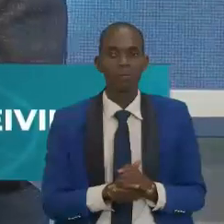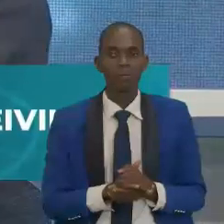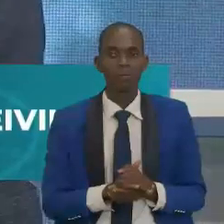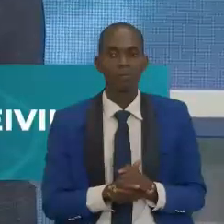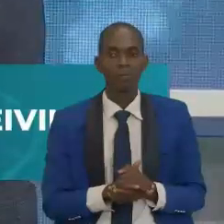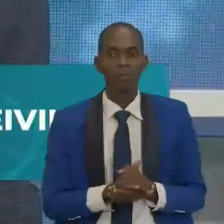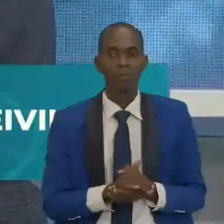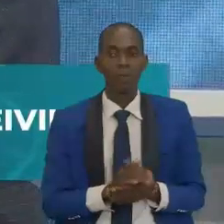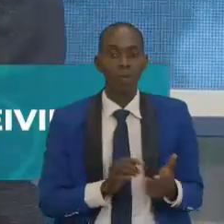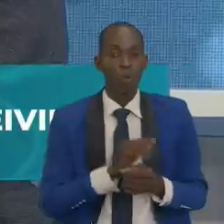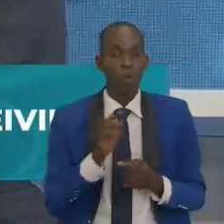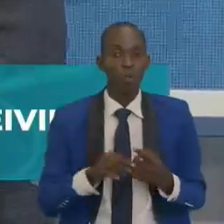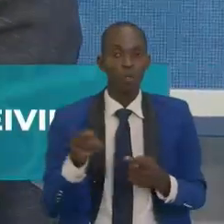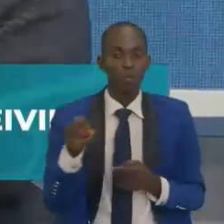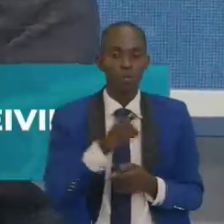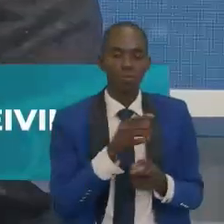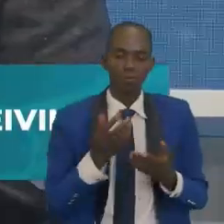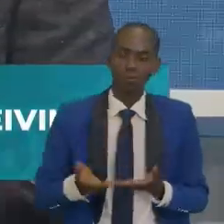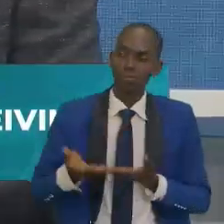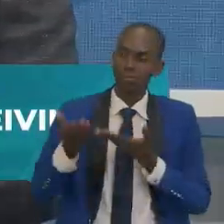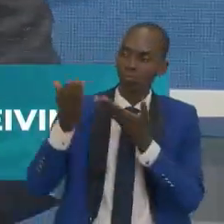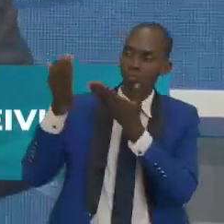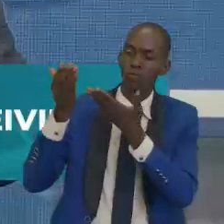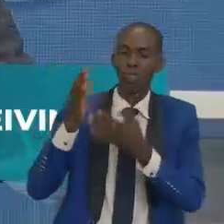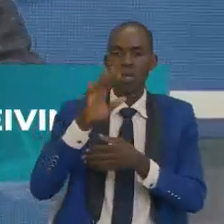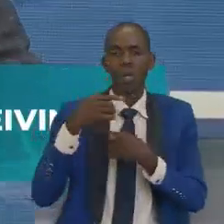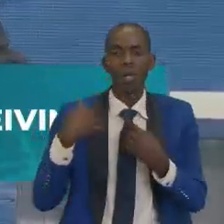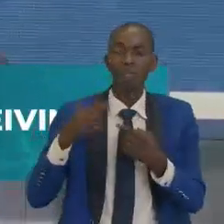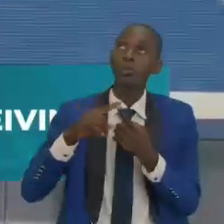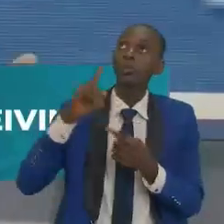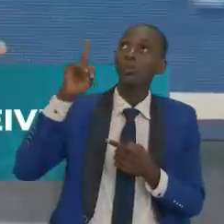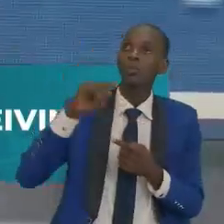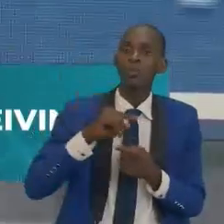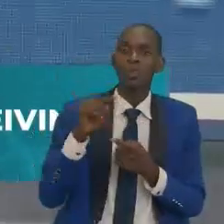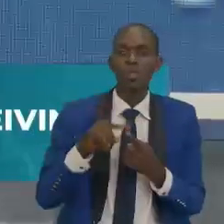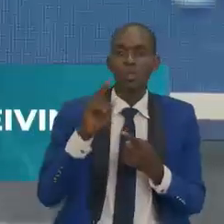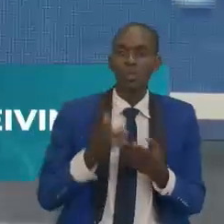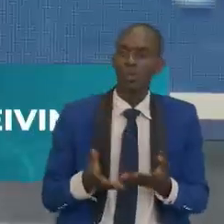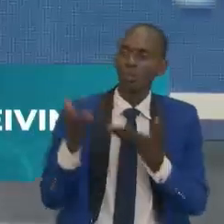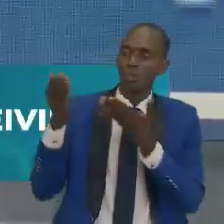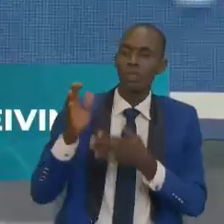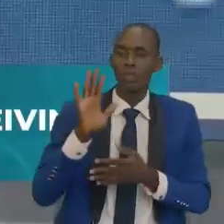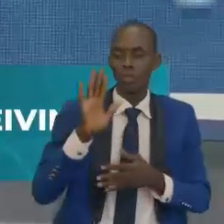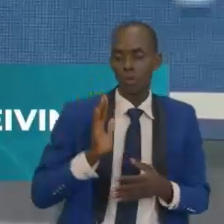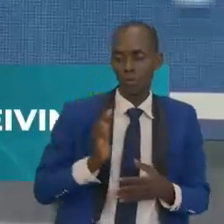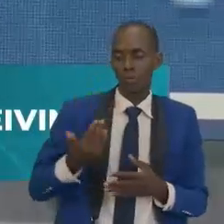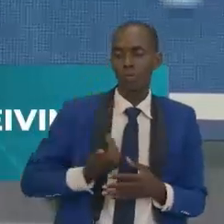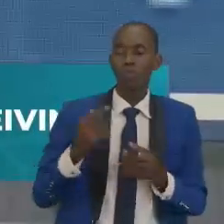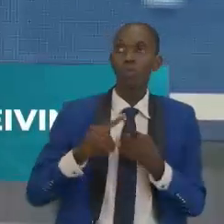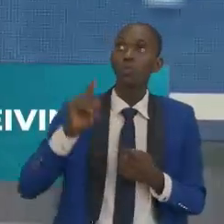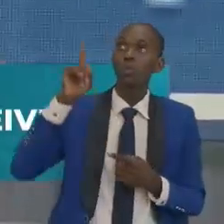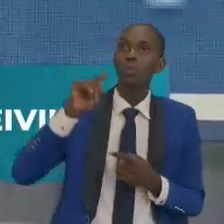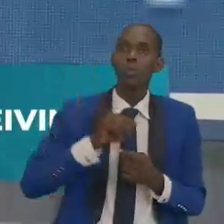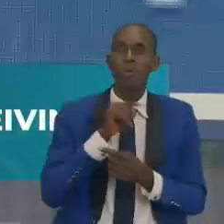When you present your heart to him, when you present your soul to him, when you present